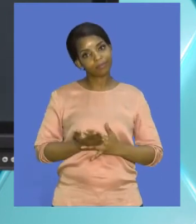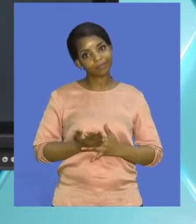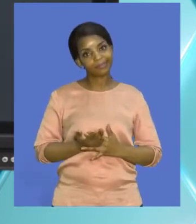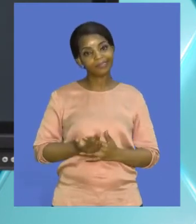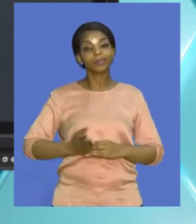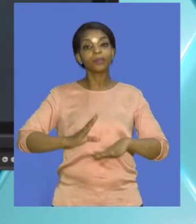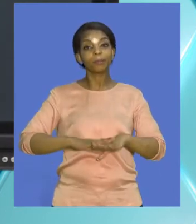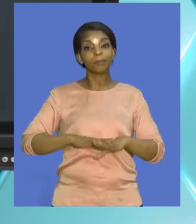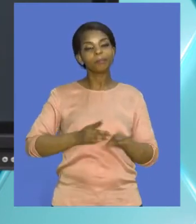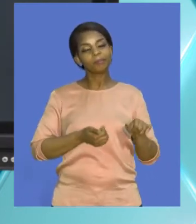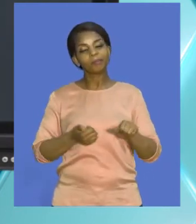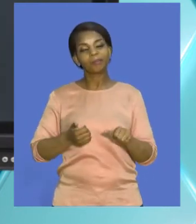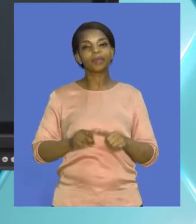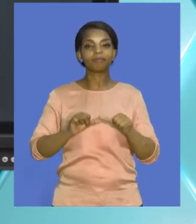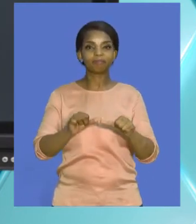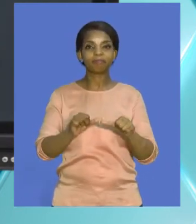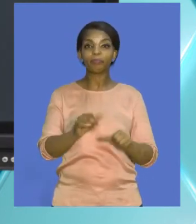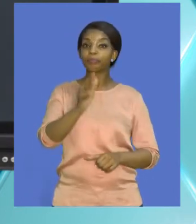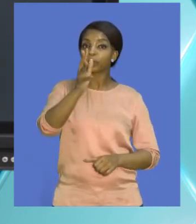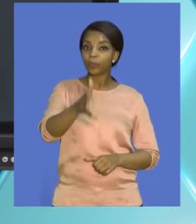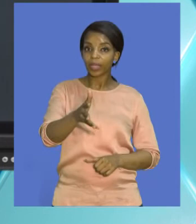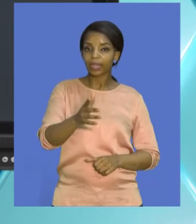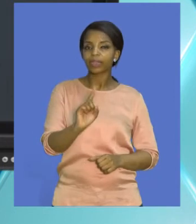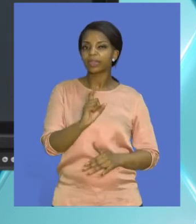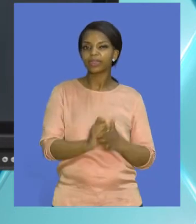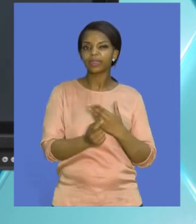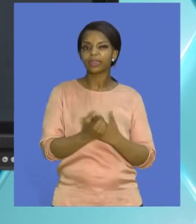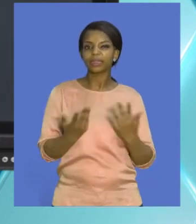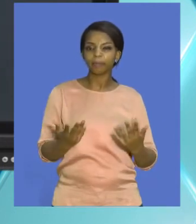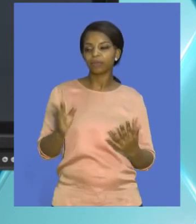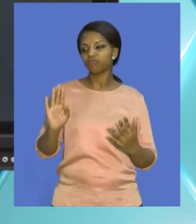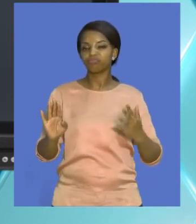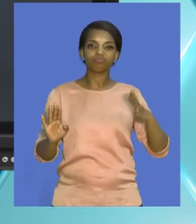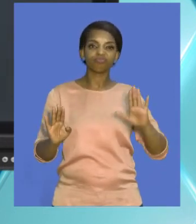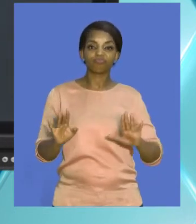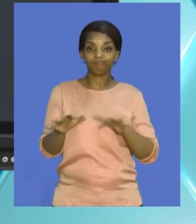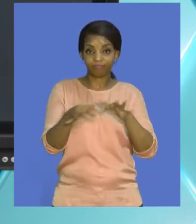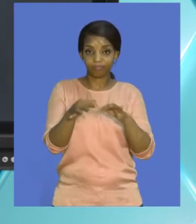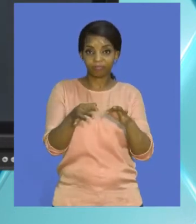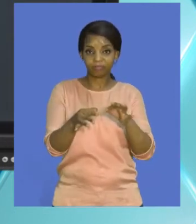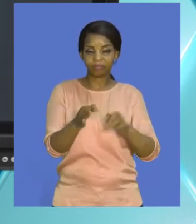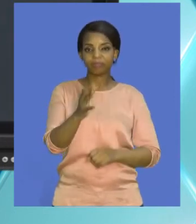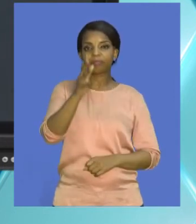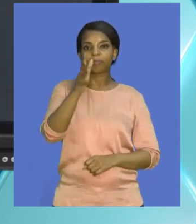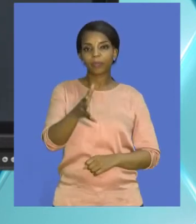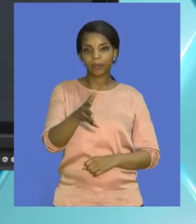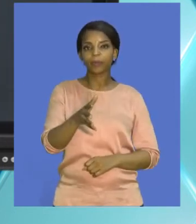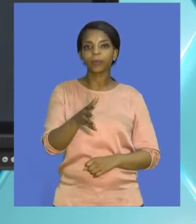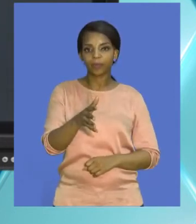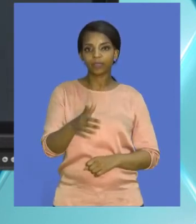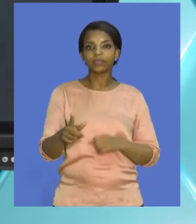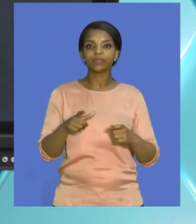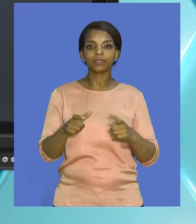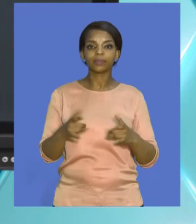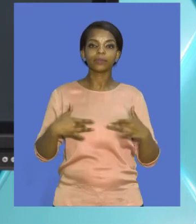more aspects of the factors that affect, the magnitude of electrostatic force in as far as the Coulombs law is